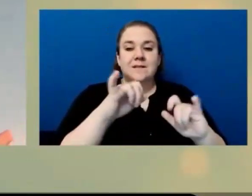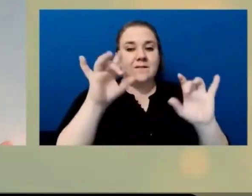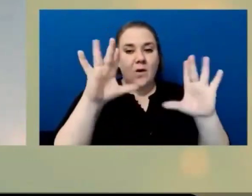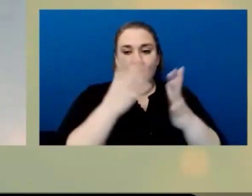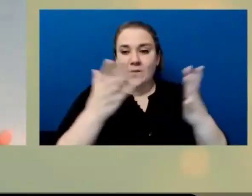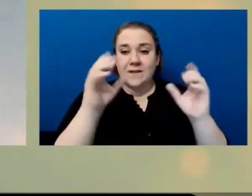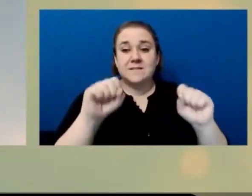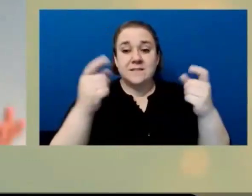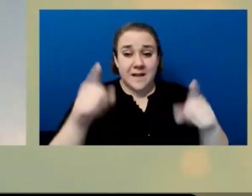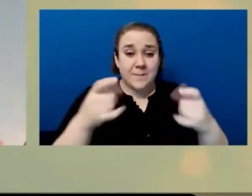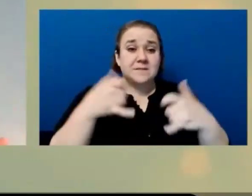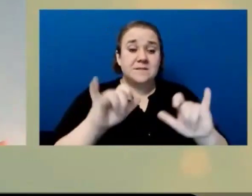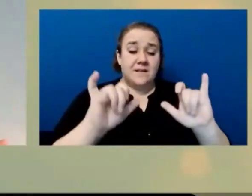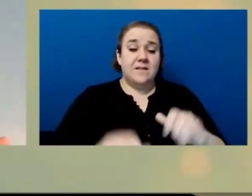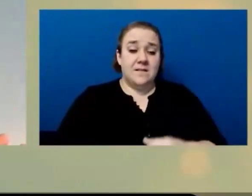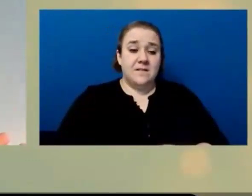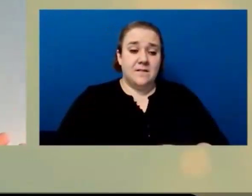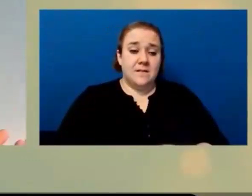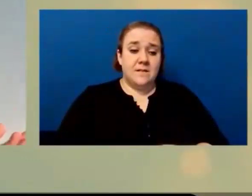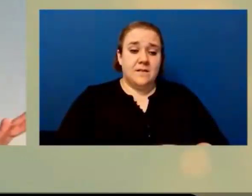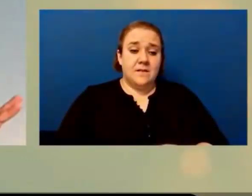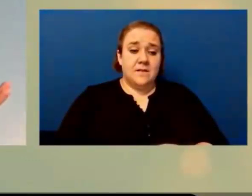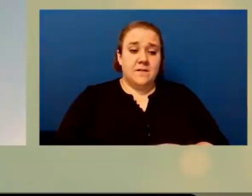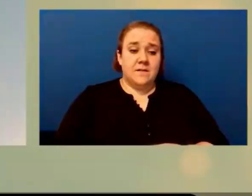even witness or understand.